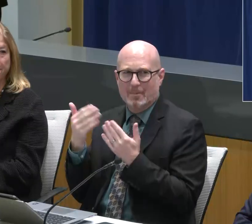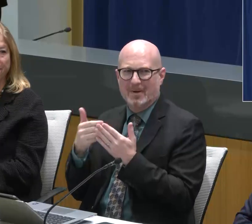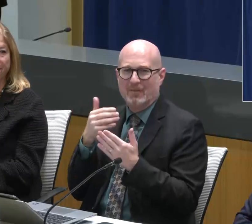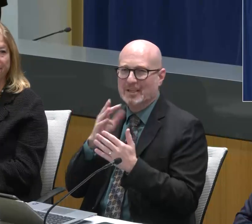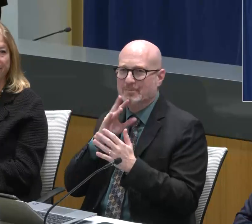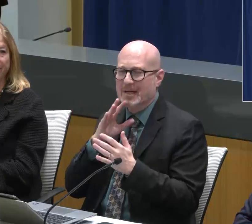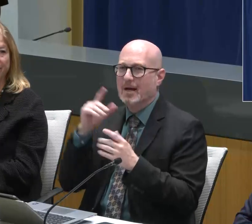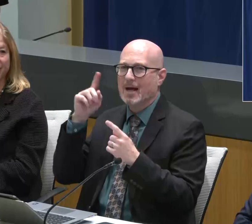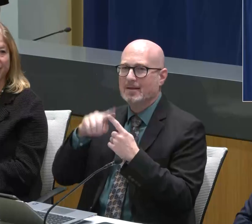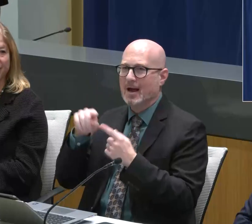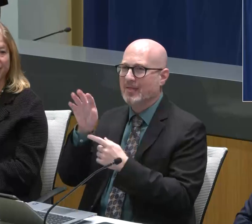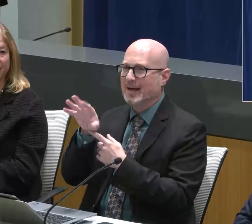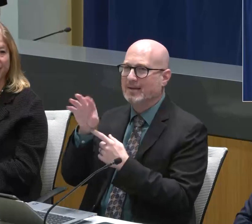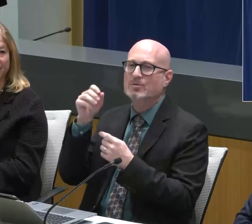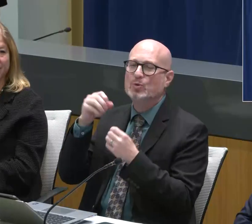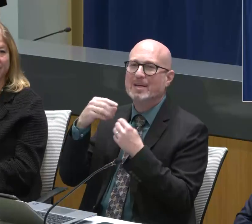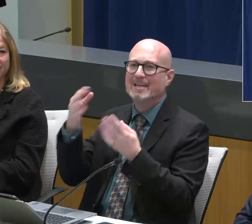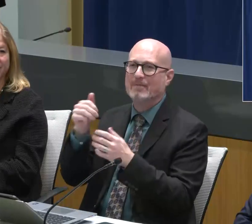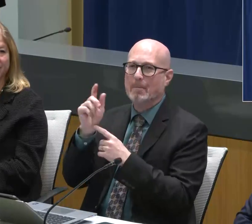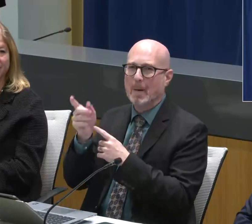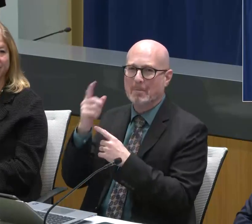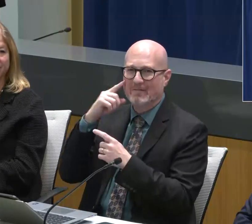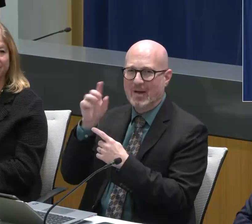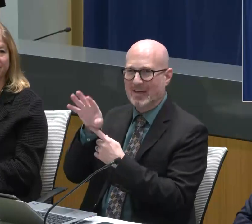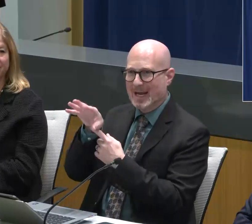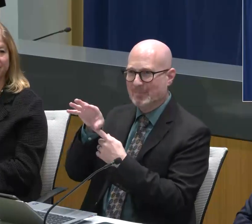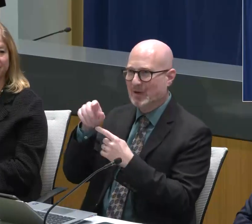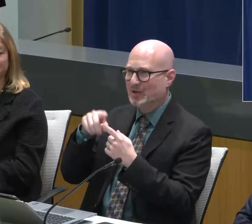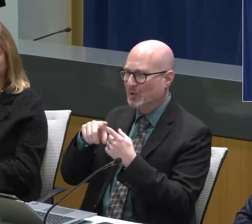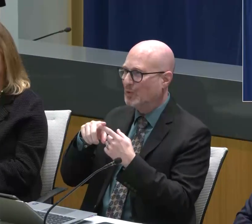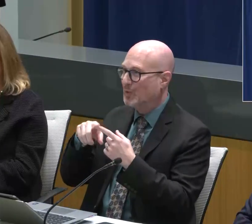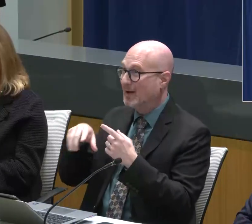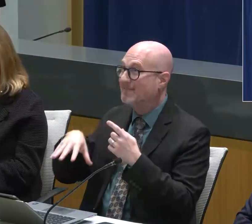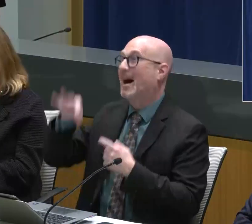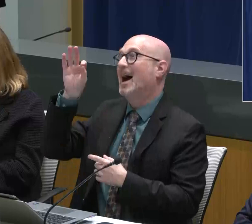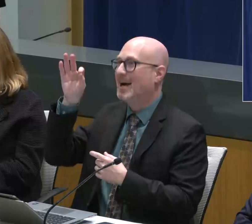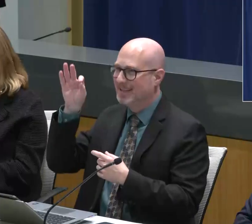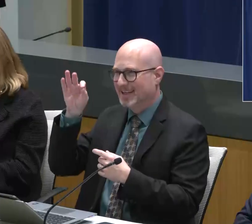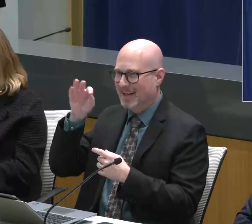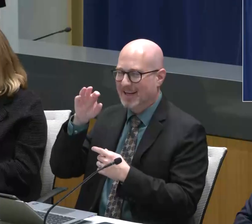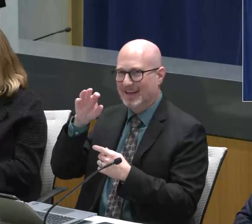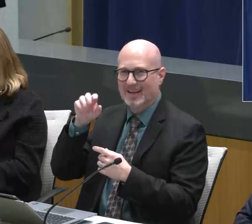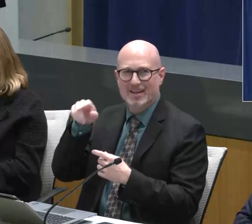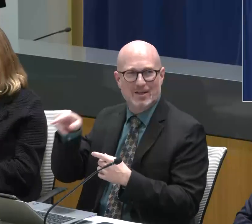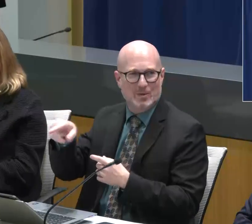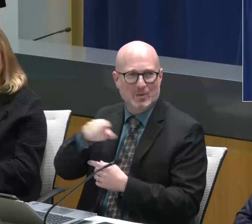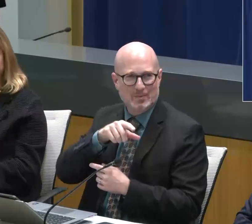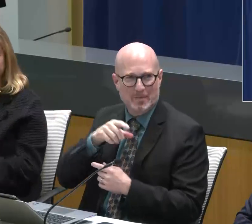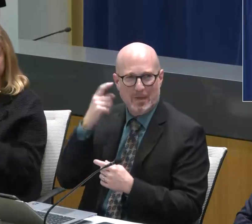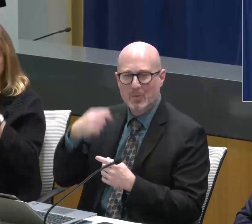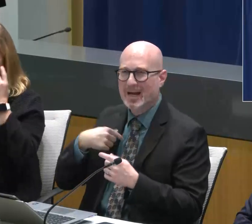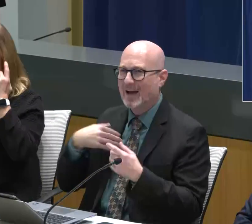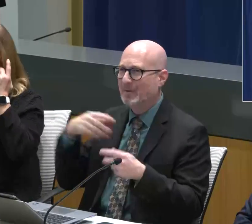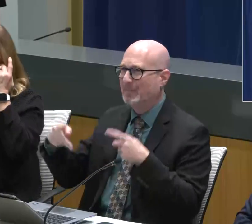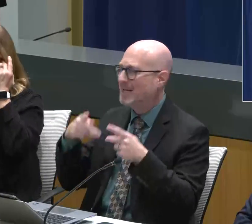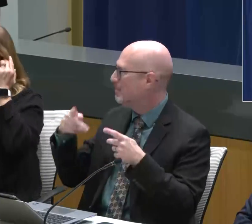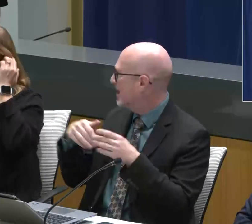Also, don't forget to wait to begin speaking because the camera needs a moment to find you.